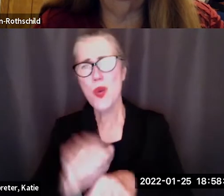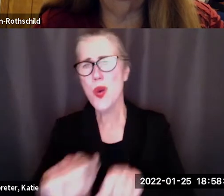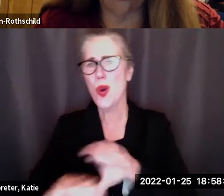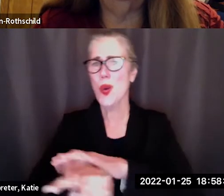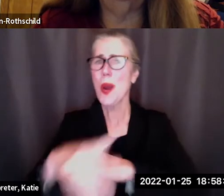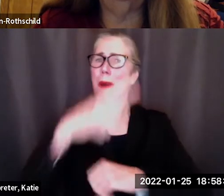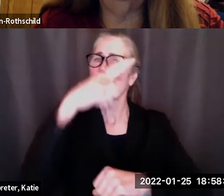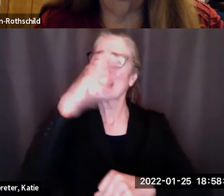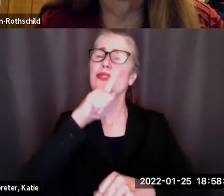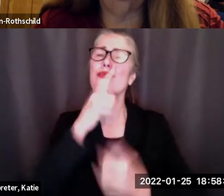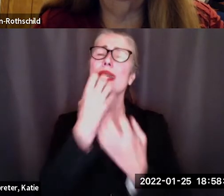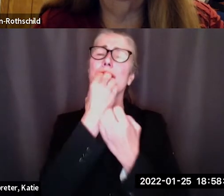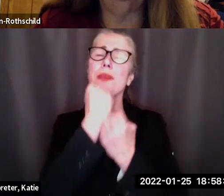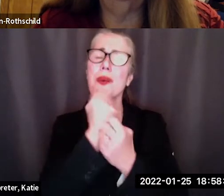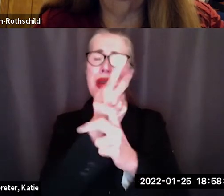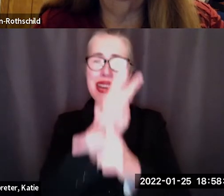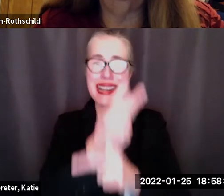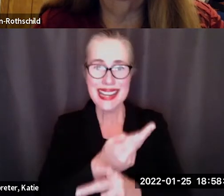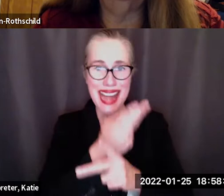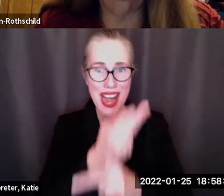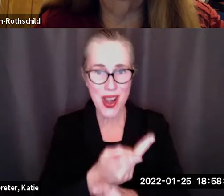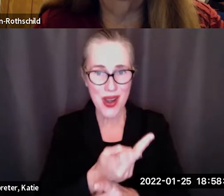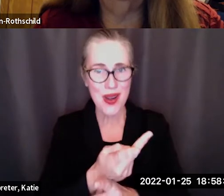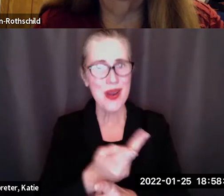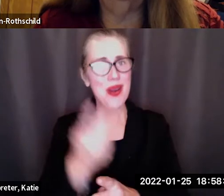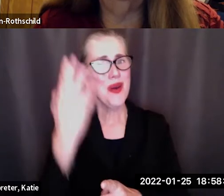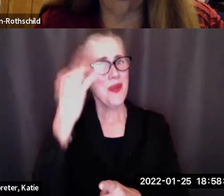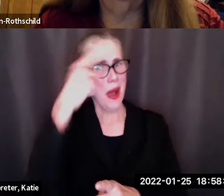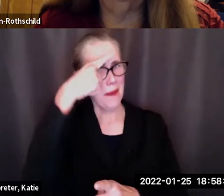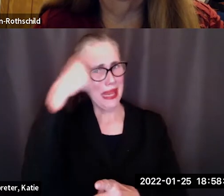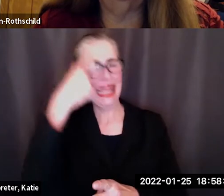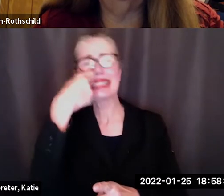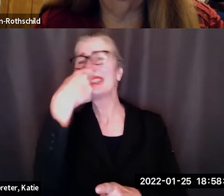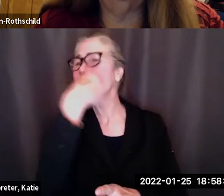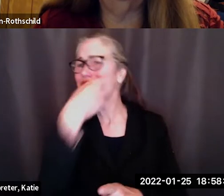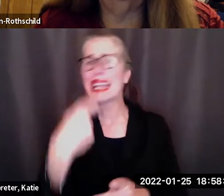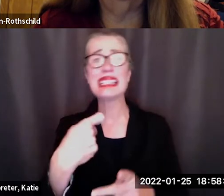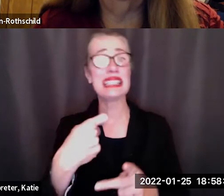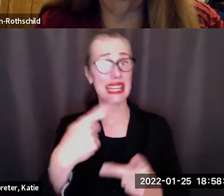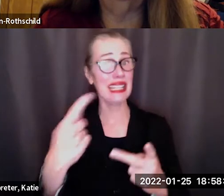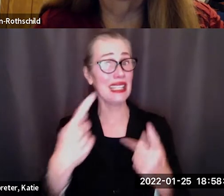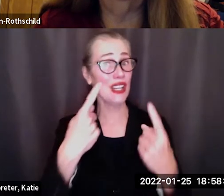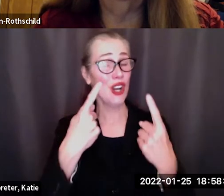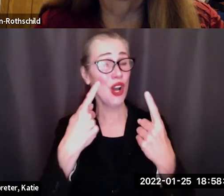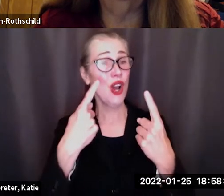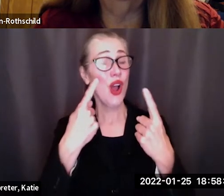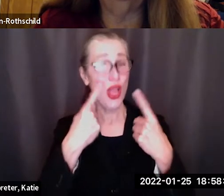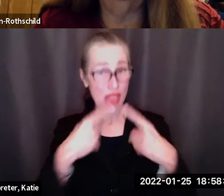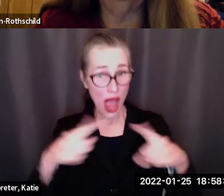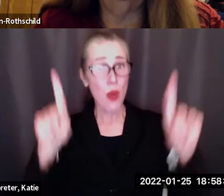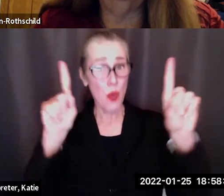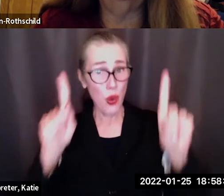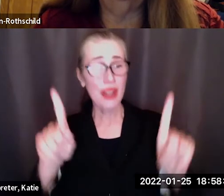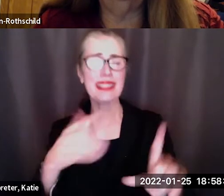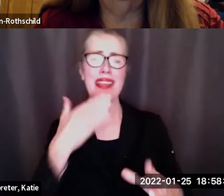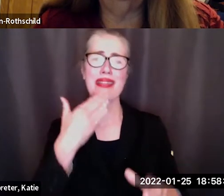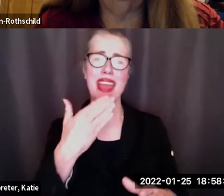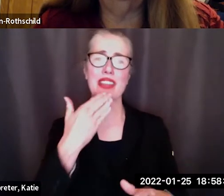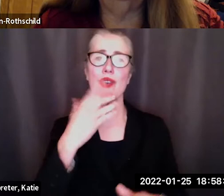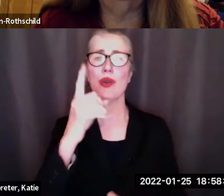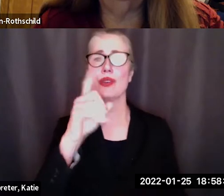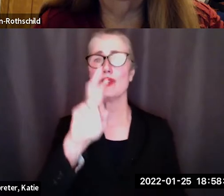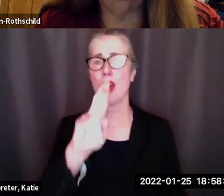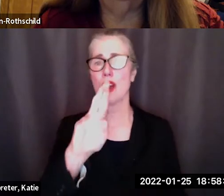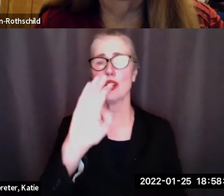the care because it works the testing works and and thank you thank you dr maldonado for your leadership